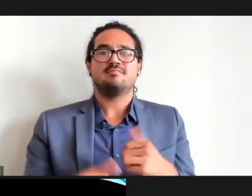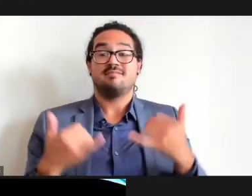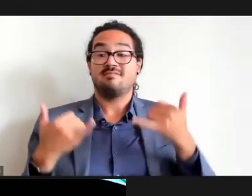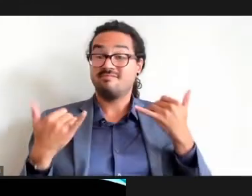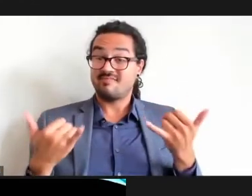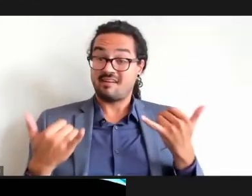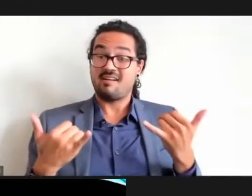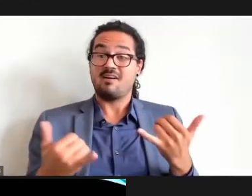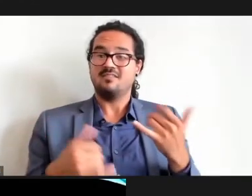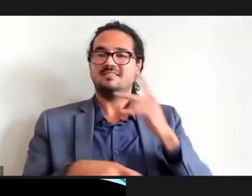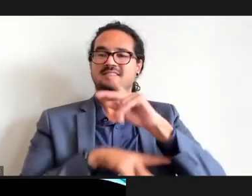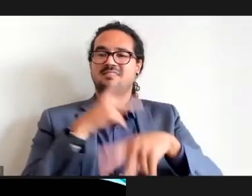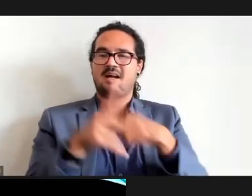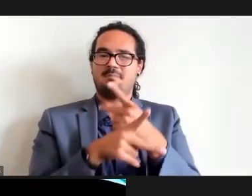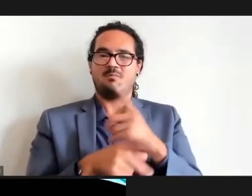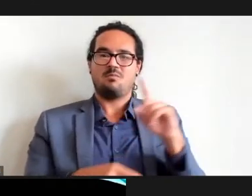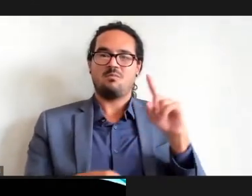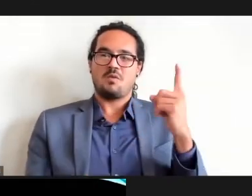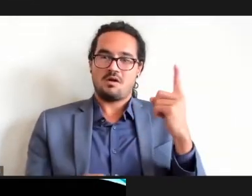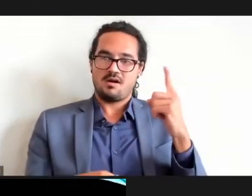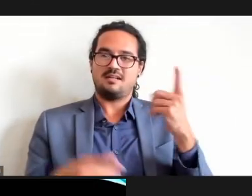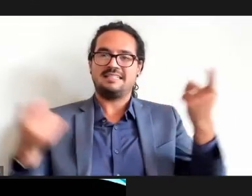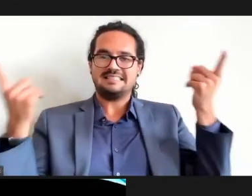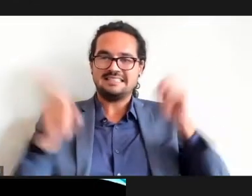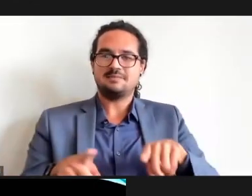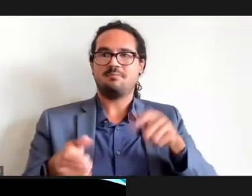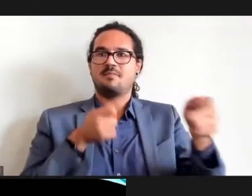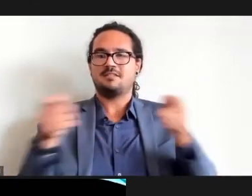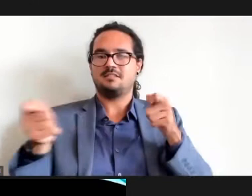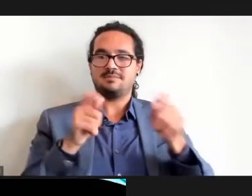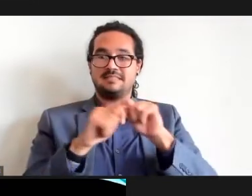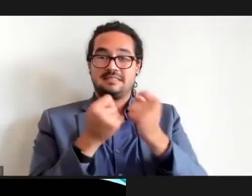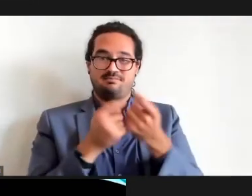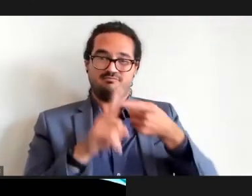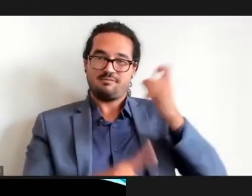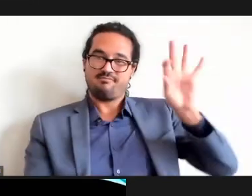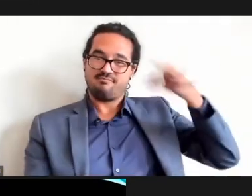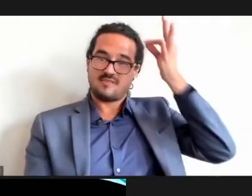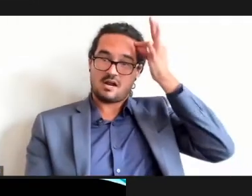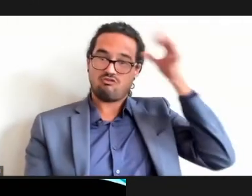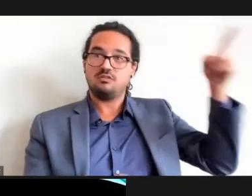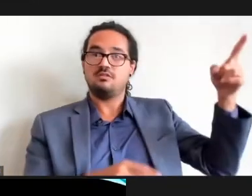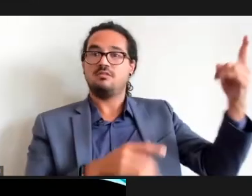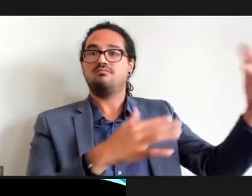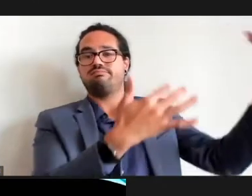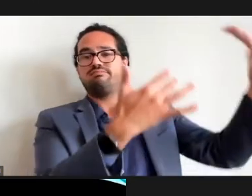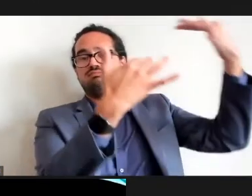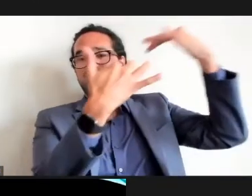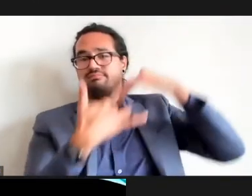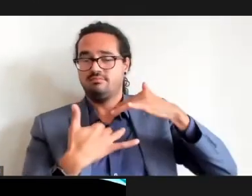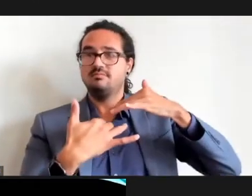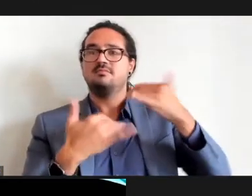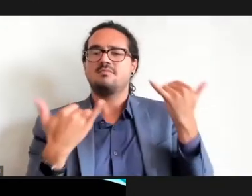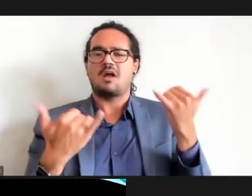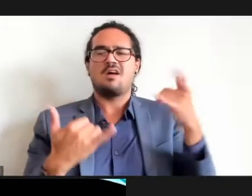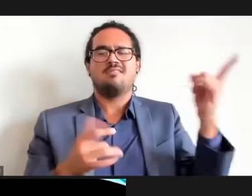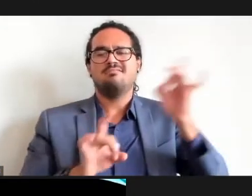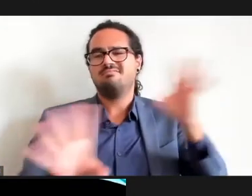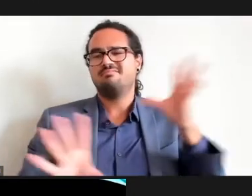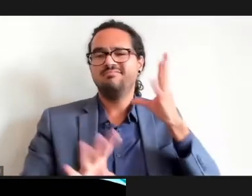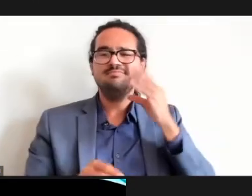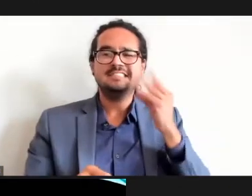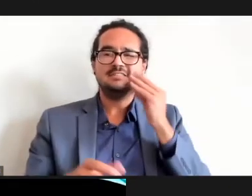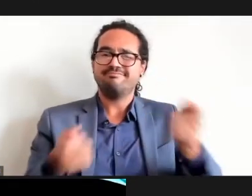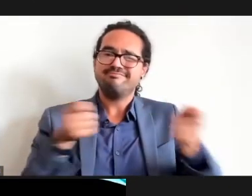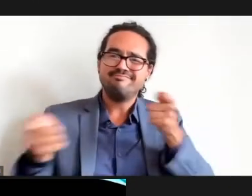of folks to help manage the fire with lots of experience managing large fire all over the country. And in fact, this team's been